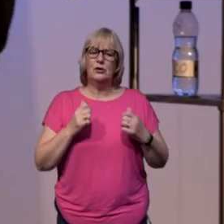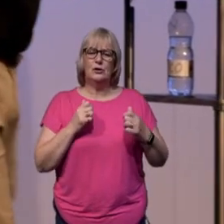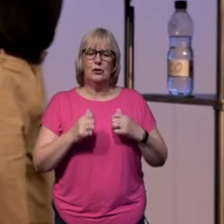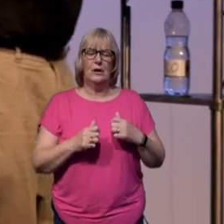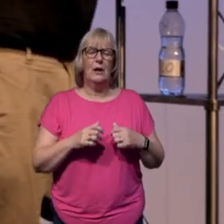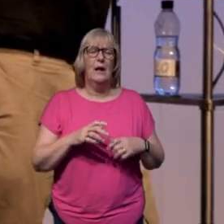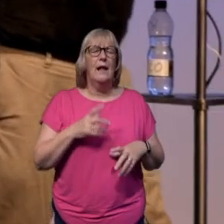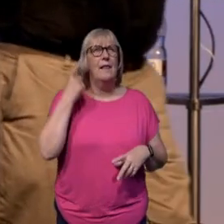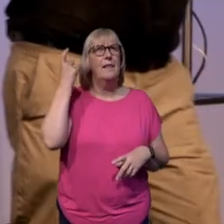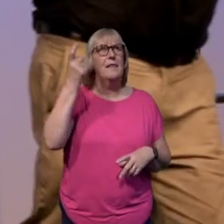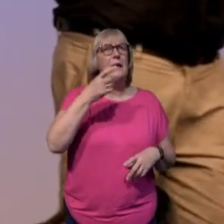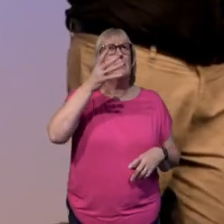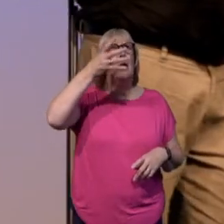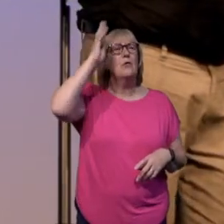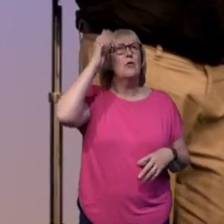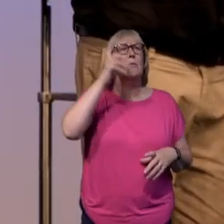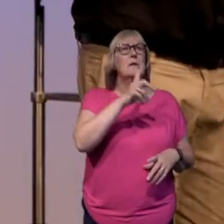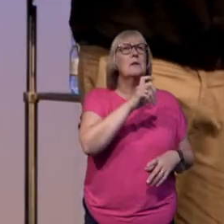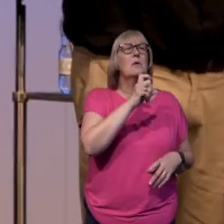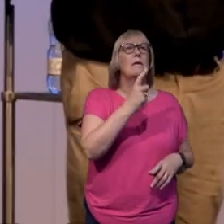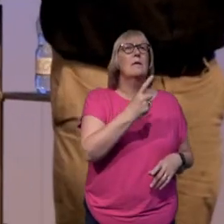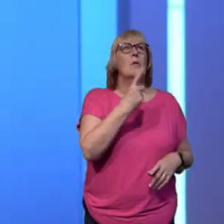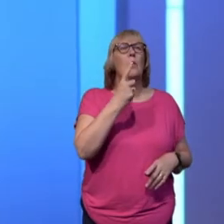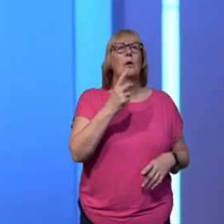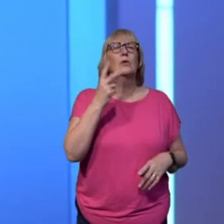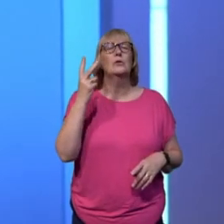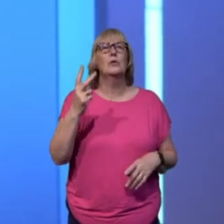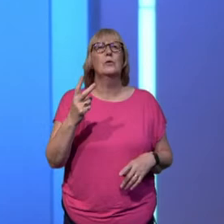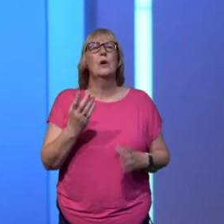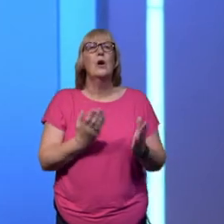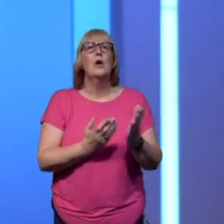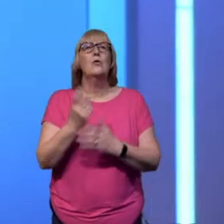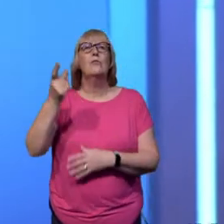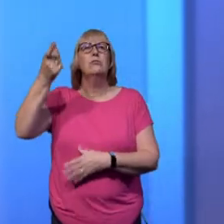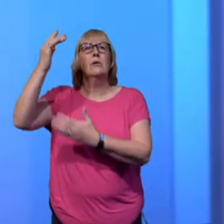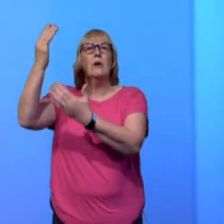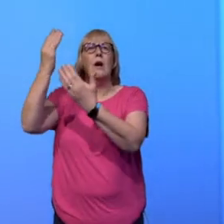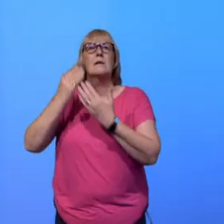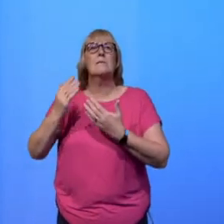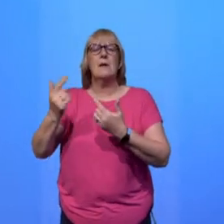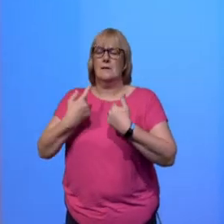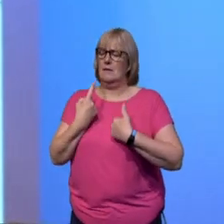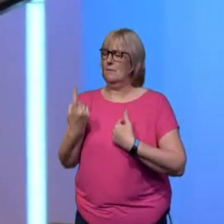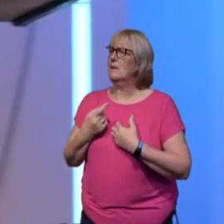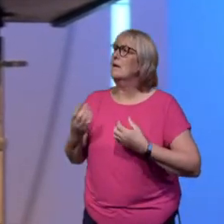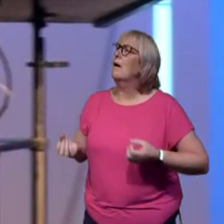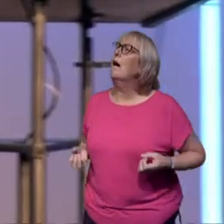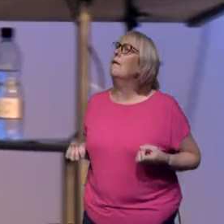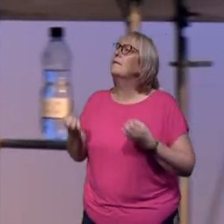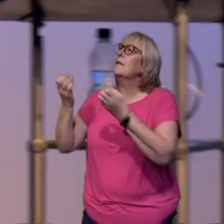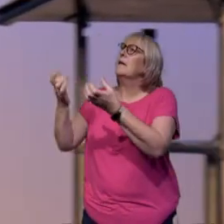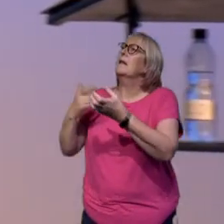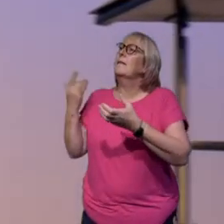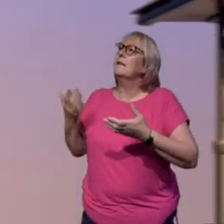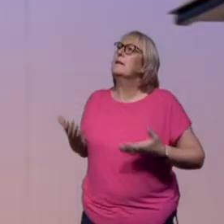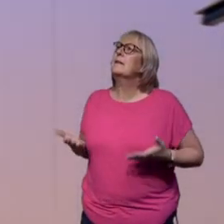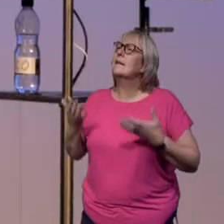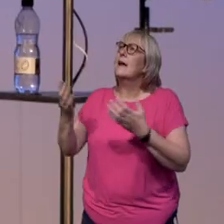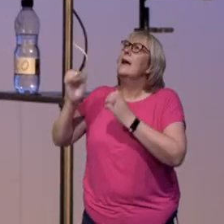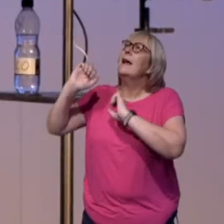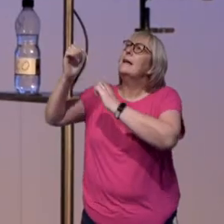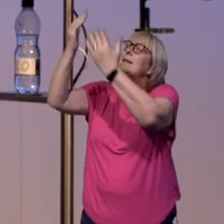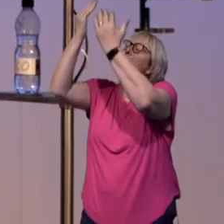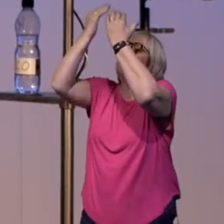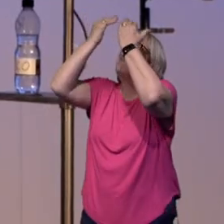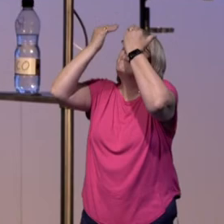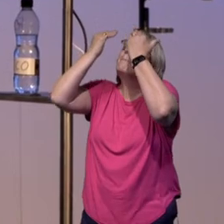Romans 12, 1 and 2. In view of God's mercy, offer yourself as a living sacrifice. I want to so be amazed by God's mercy that I